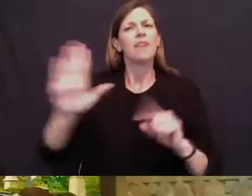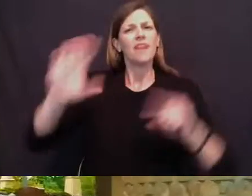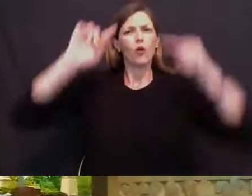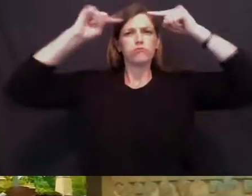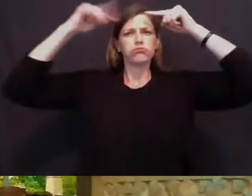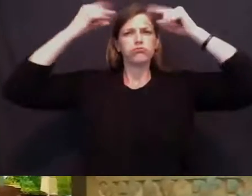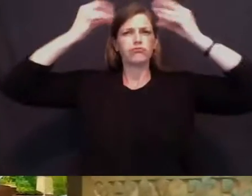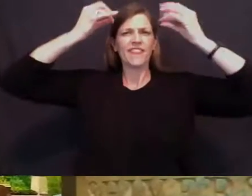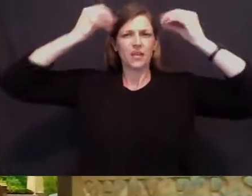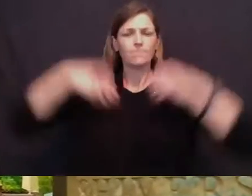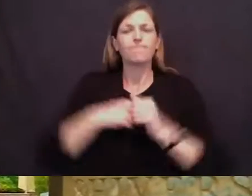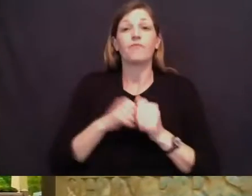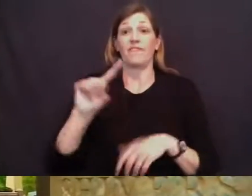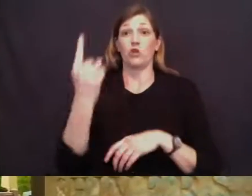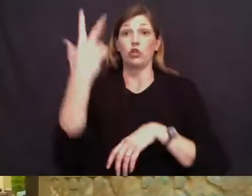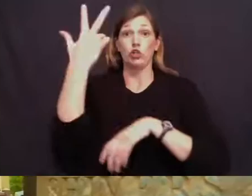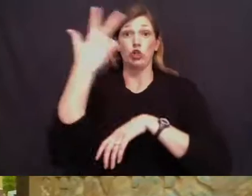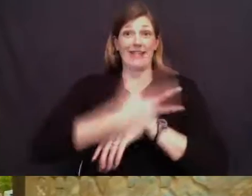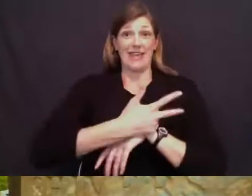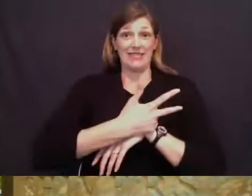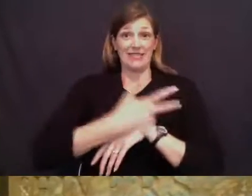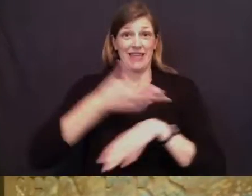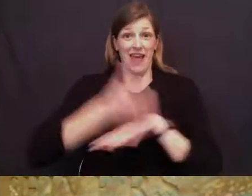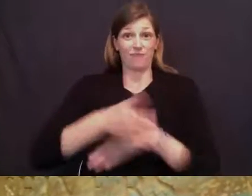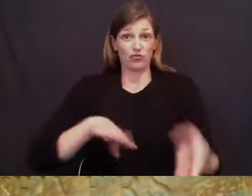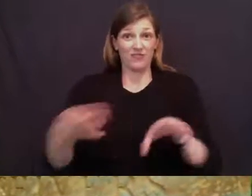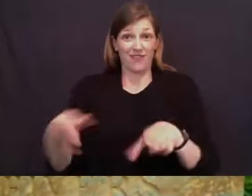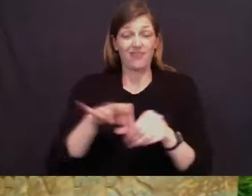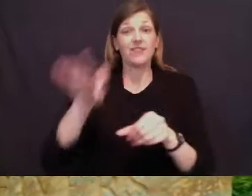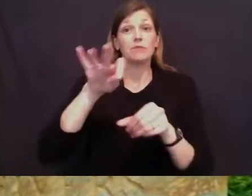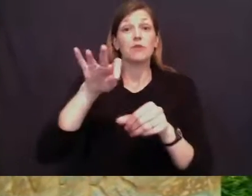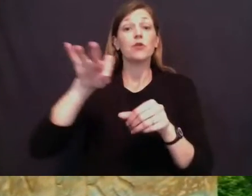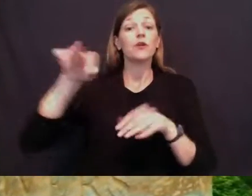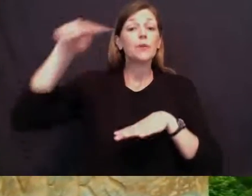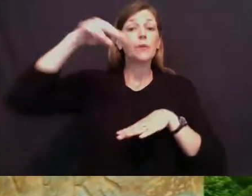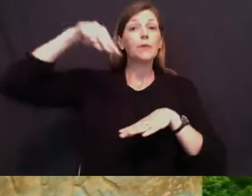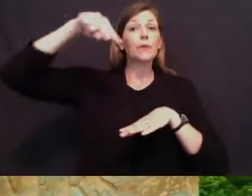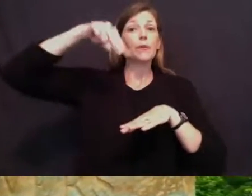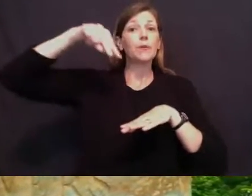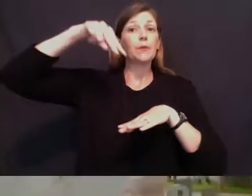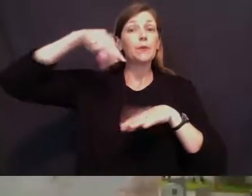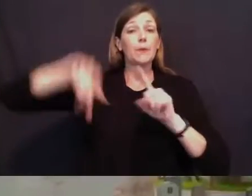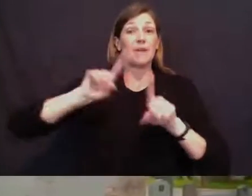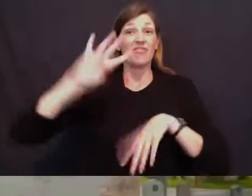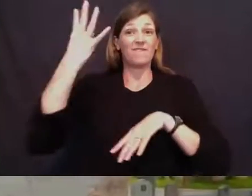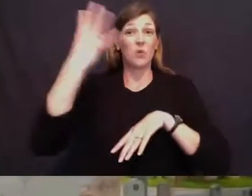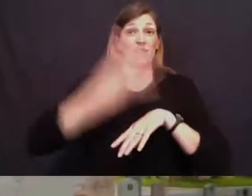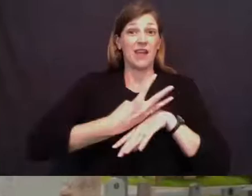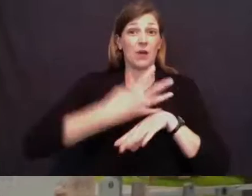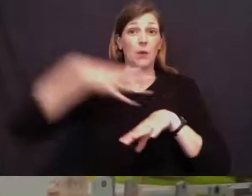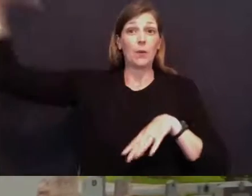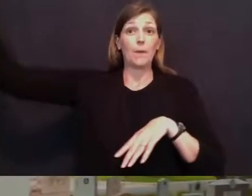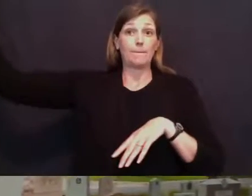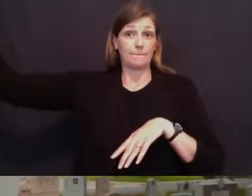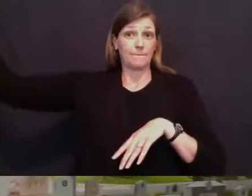the first 3 days after someone dies, the spirit hovers over the body. But on the fourth day, that spirit goes away